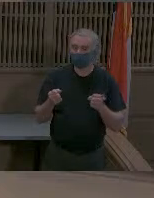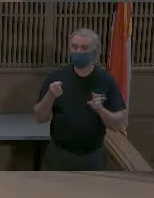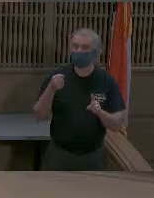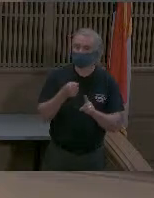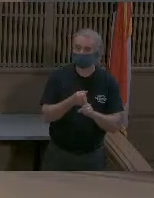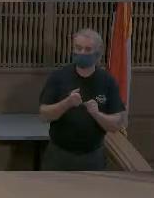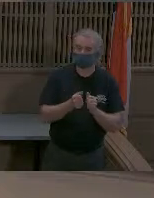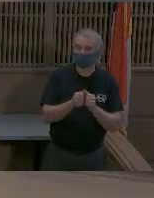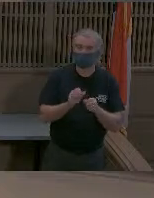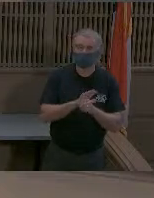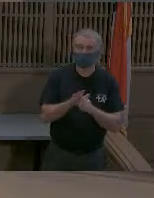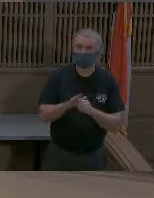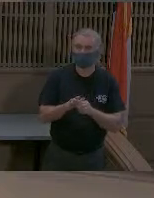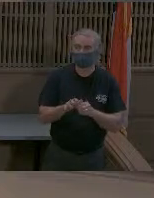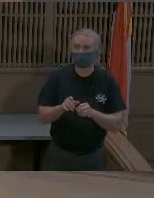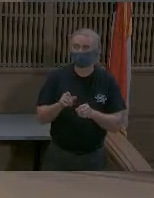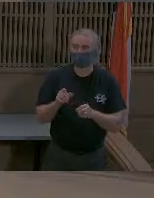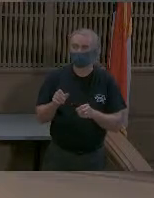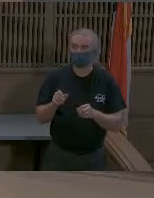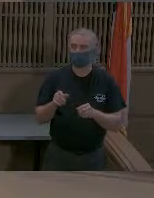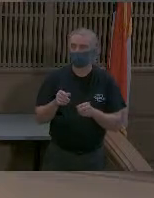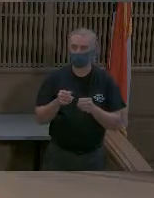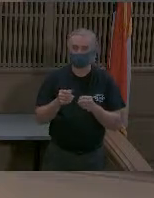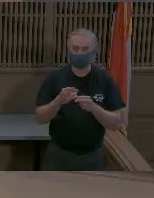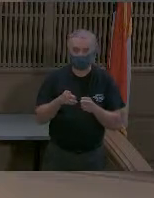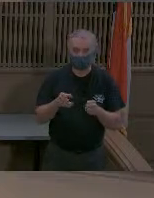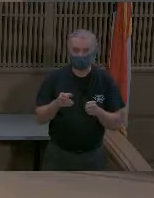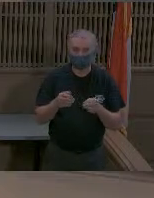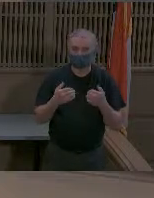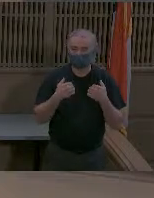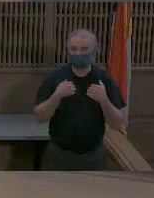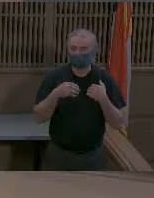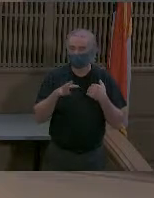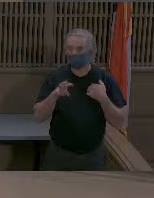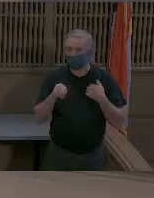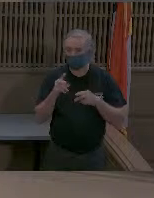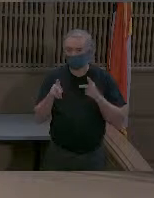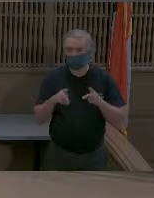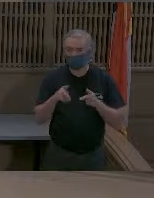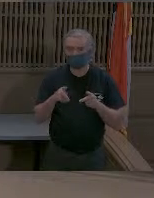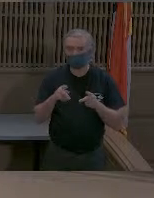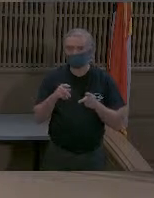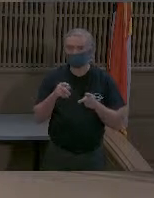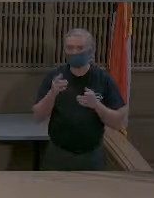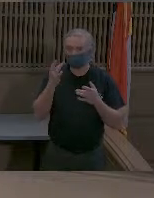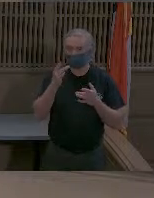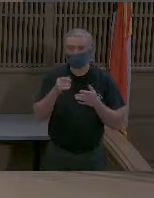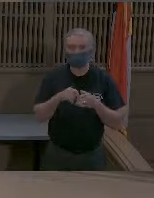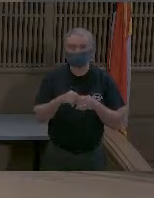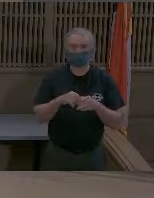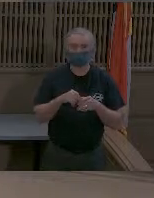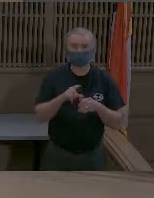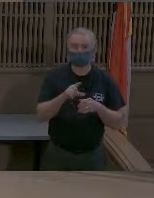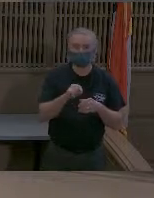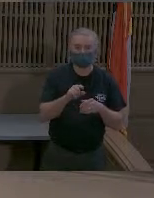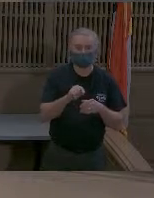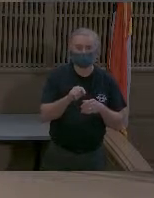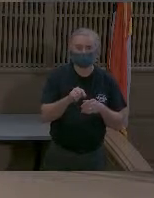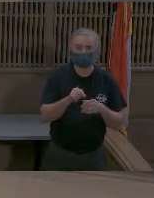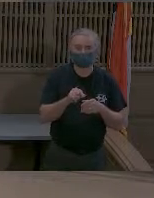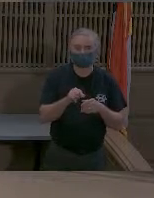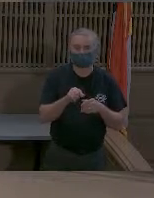days, I had 40 people sick, 20 on ventilators, and 10 passed. It was